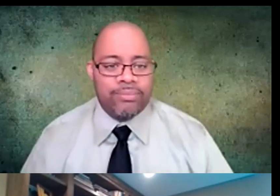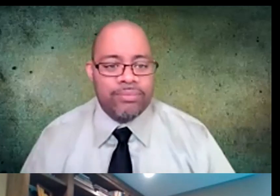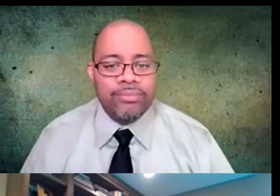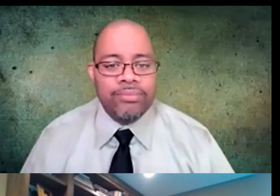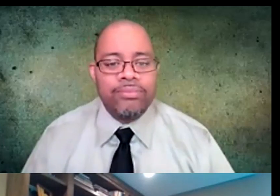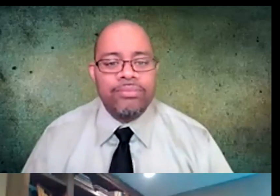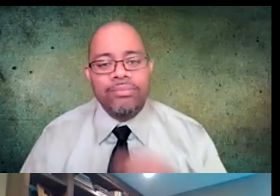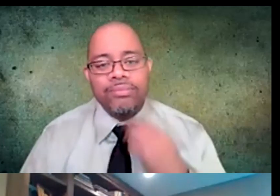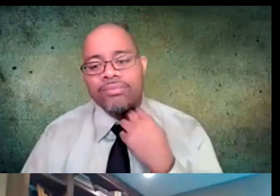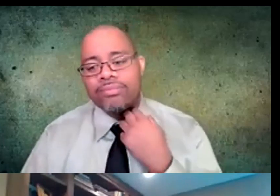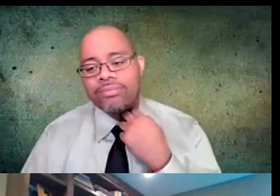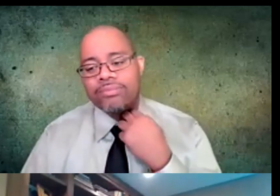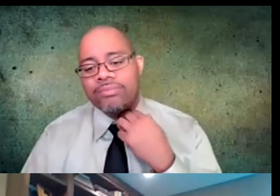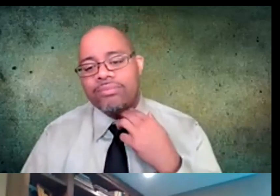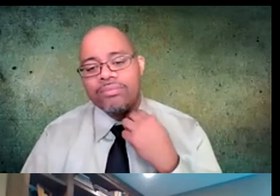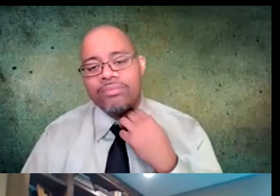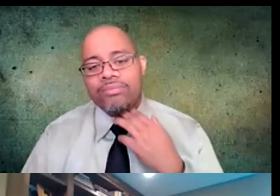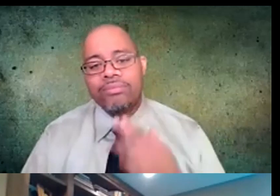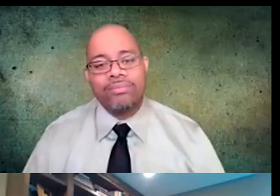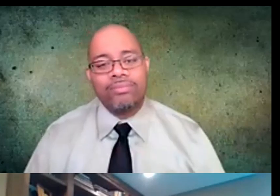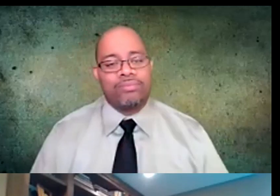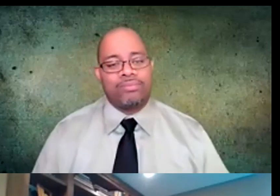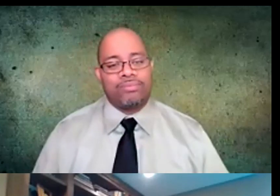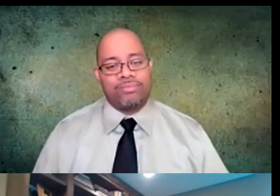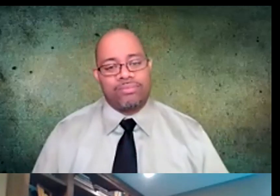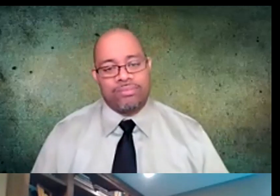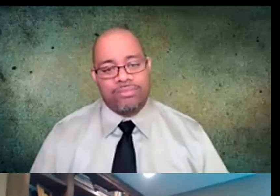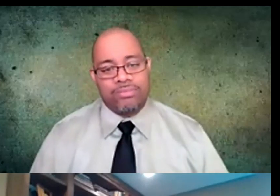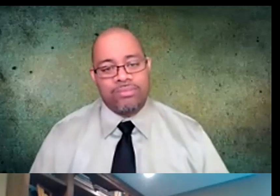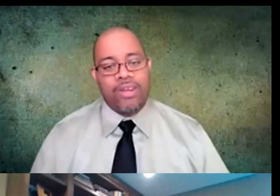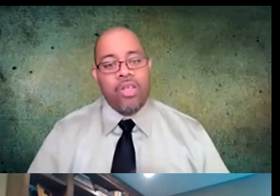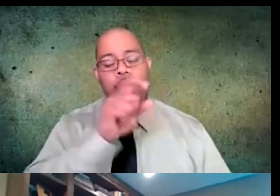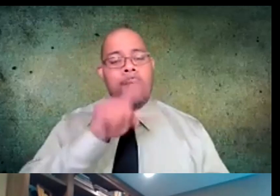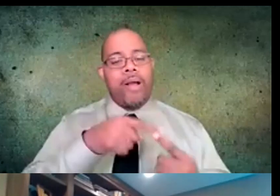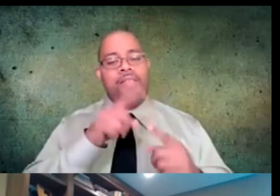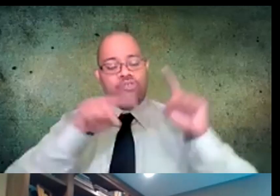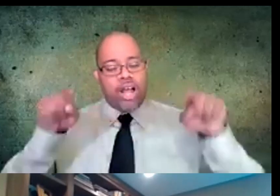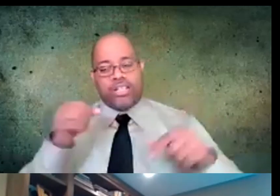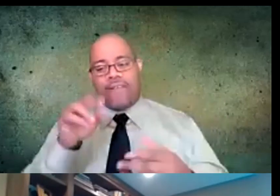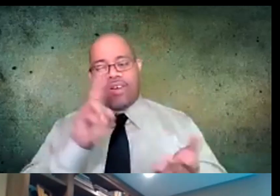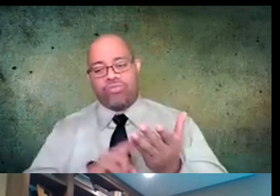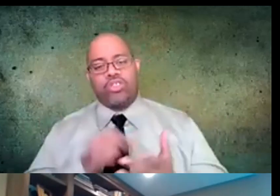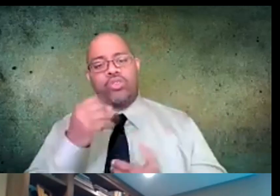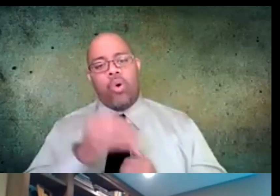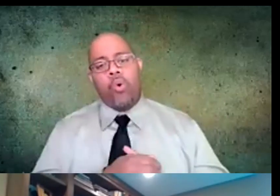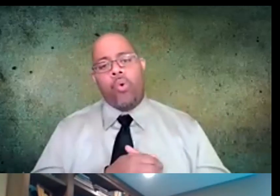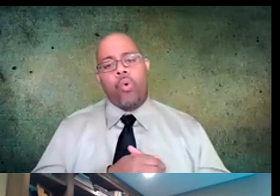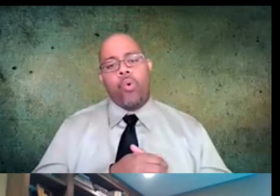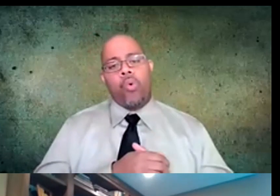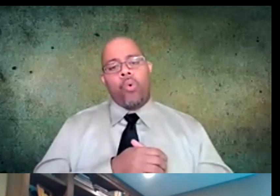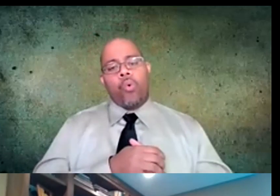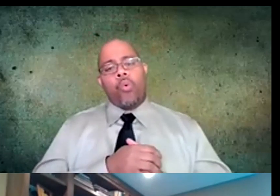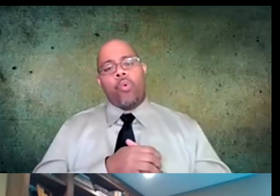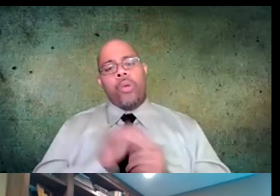Does that help? Yeah. Yeah, that was a great answer. So there's another question about the variety of contracts. So whether a